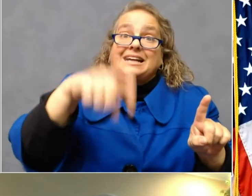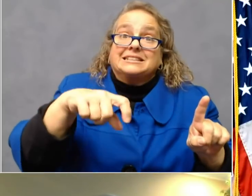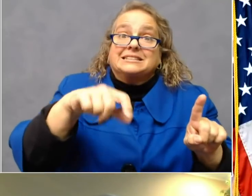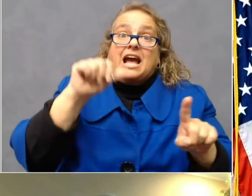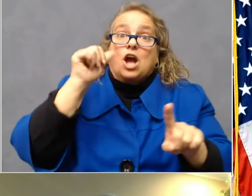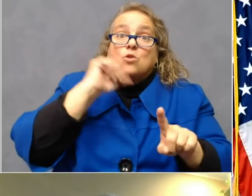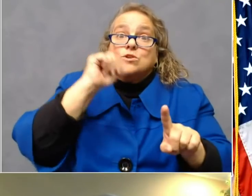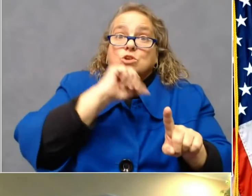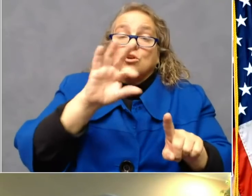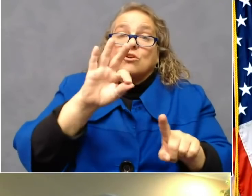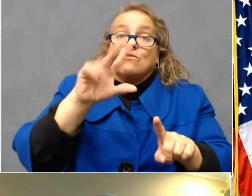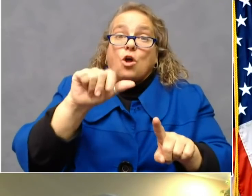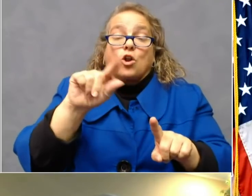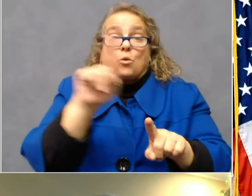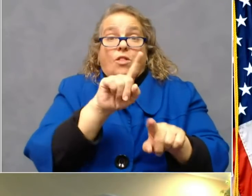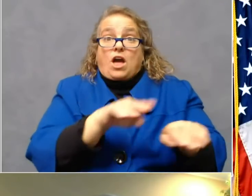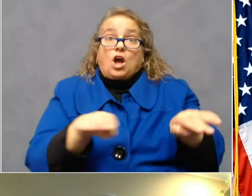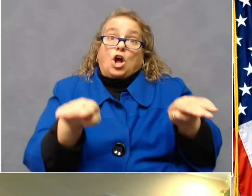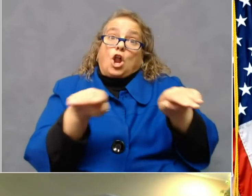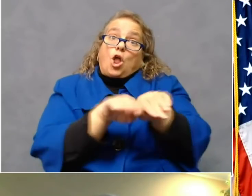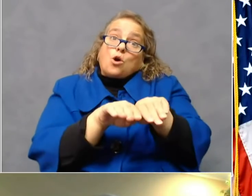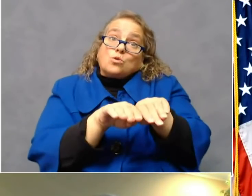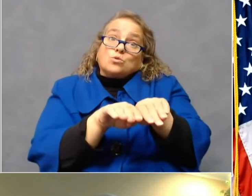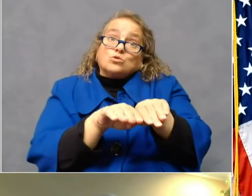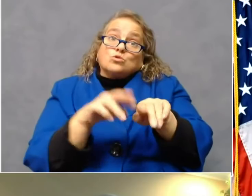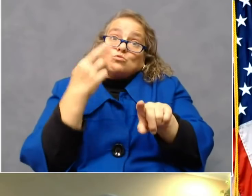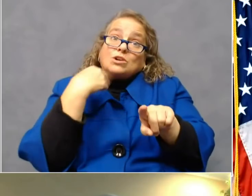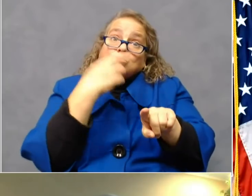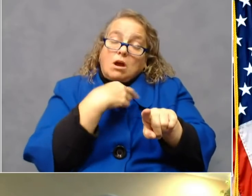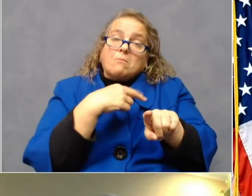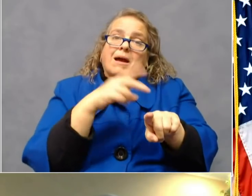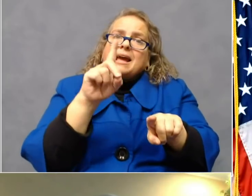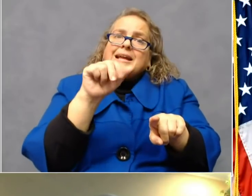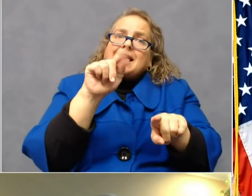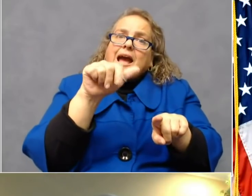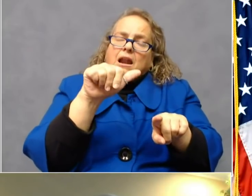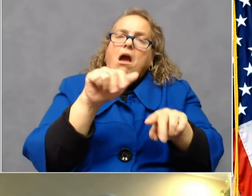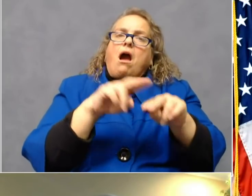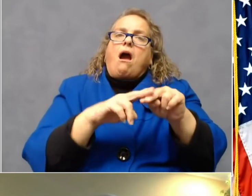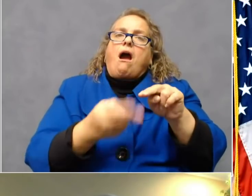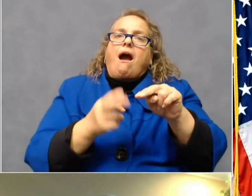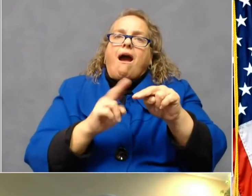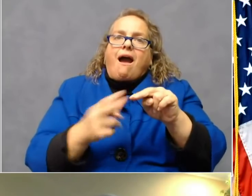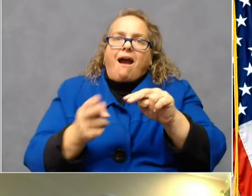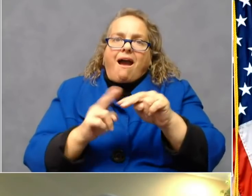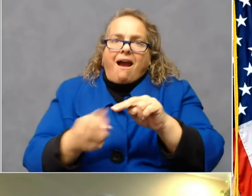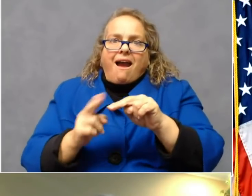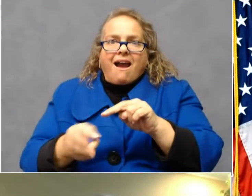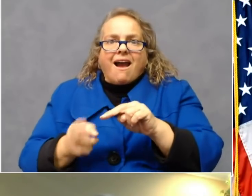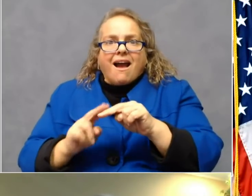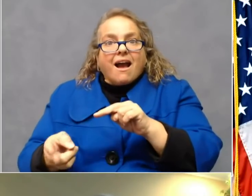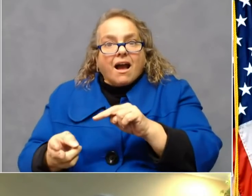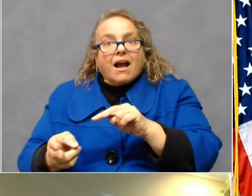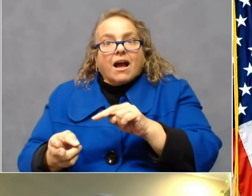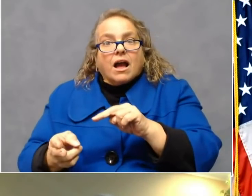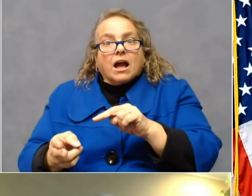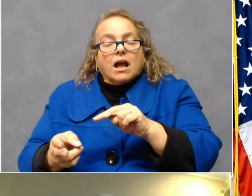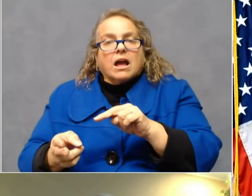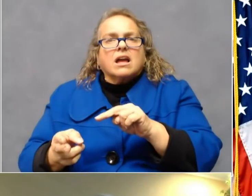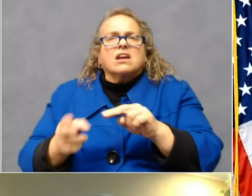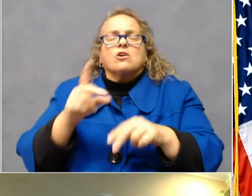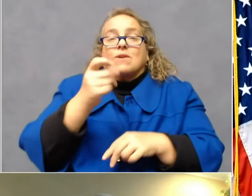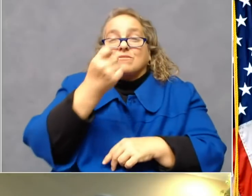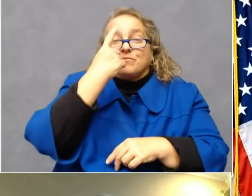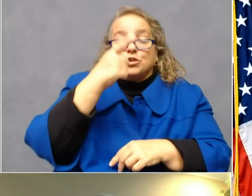other words, it's not just data about where it's spread, it's when you take the step we've taken, do cases decrease? Is it effective? And we have